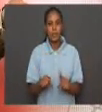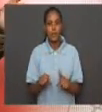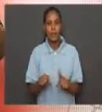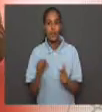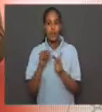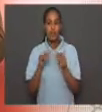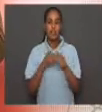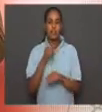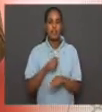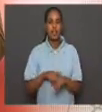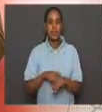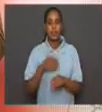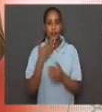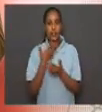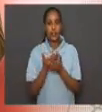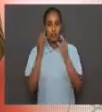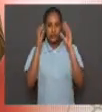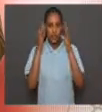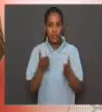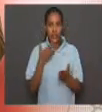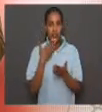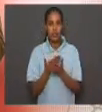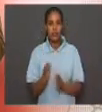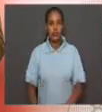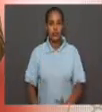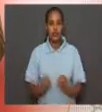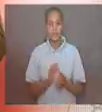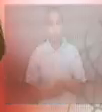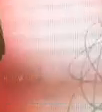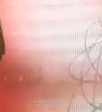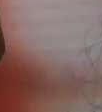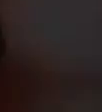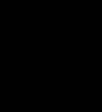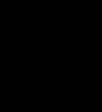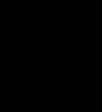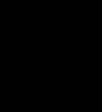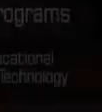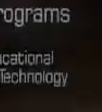Until next time, thank you, teacher. Thank you, students.